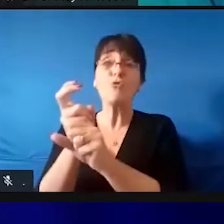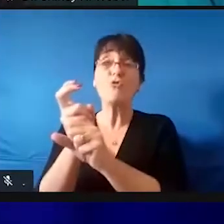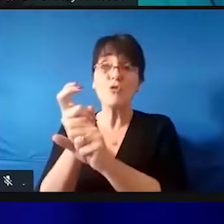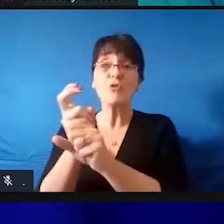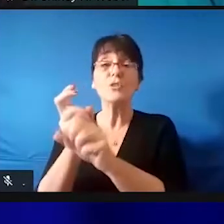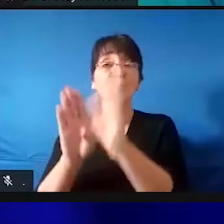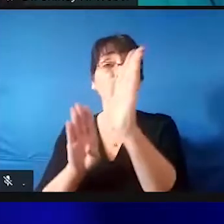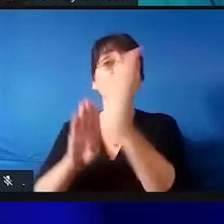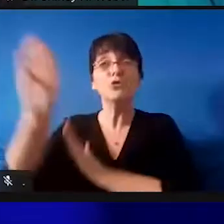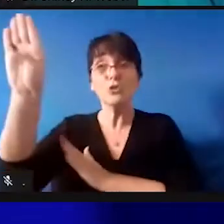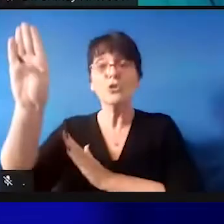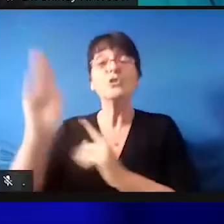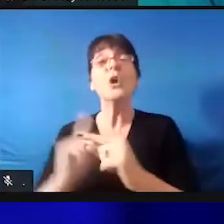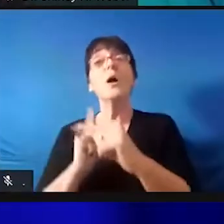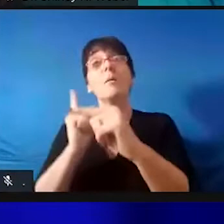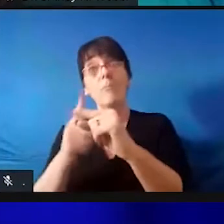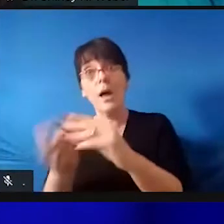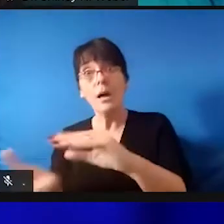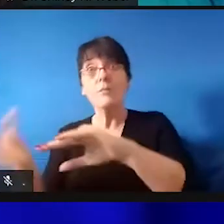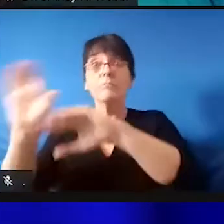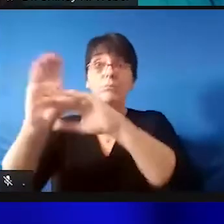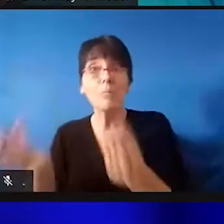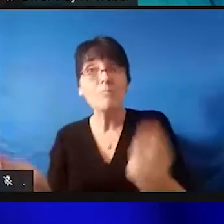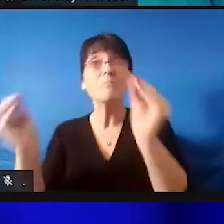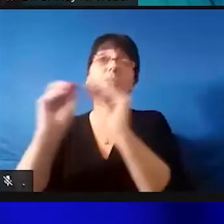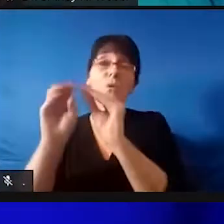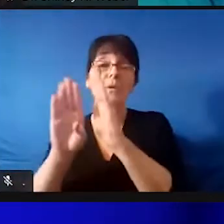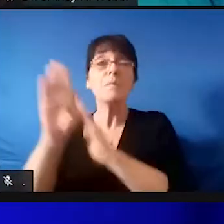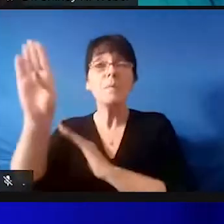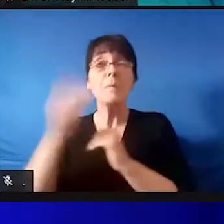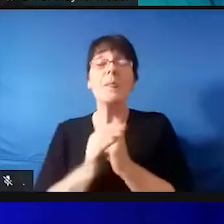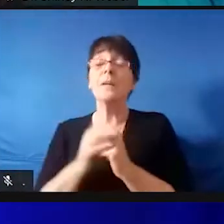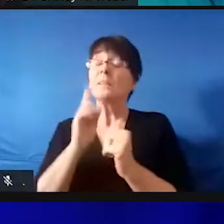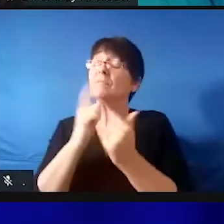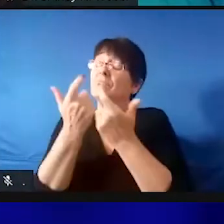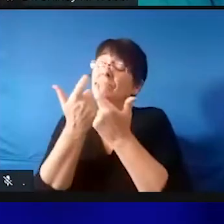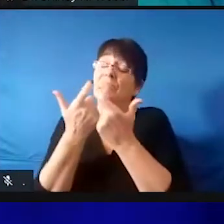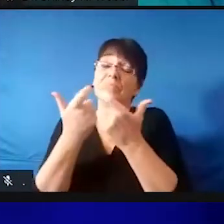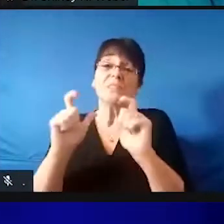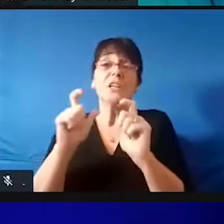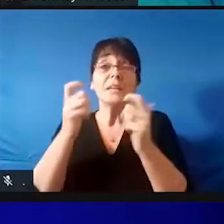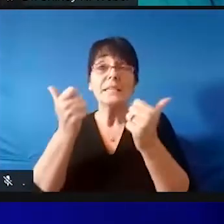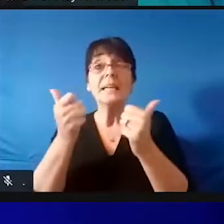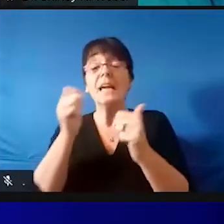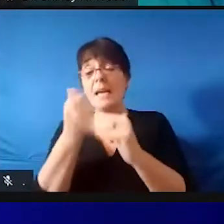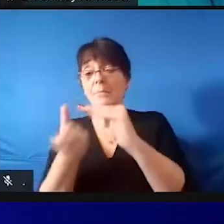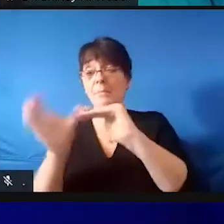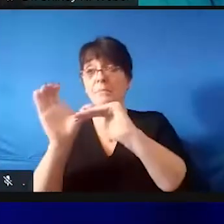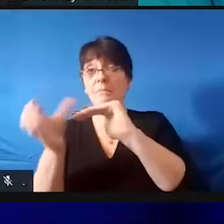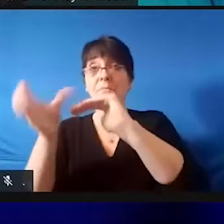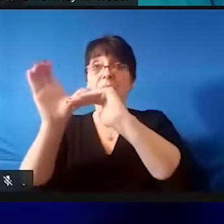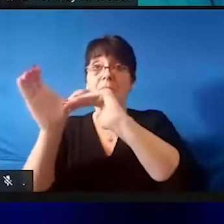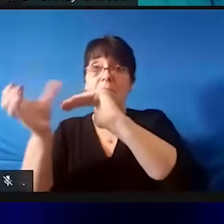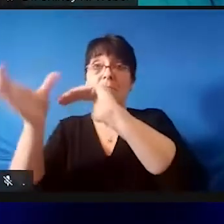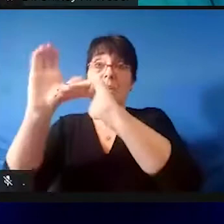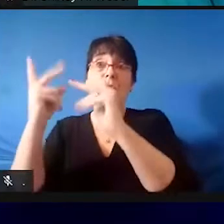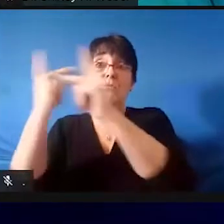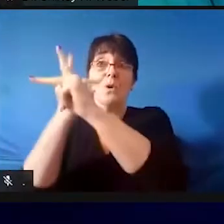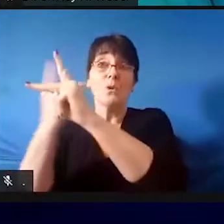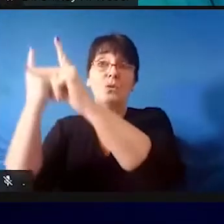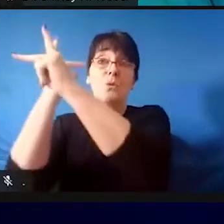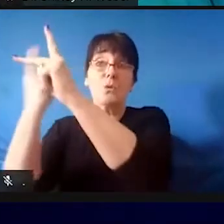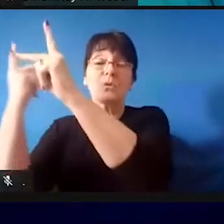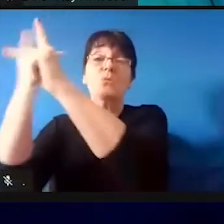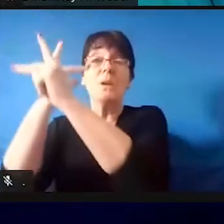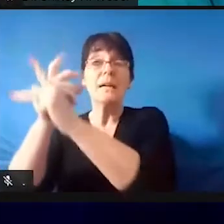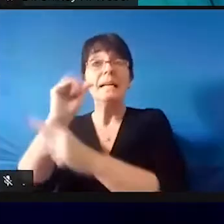saying if people don't protect themselves this Christmas, we're heading for disaster. Could be a surge on top of a surge on top of a surge